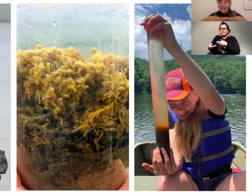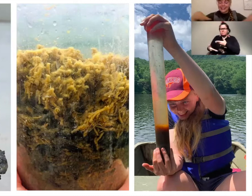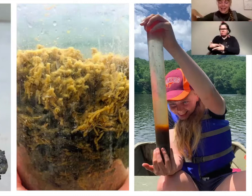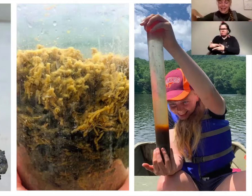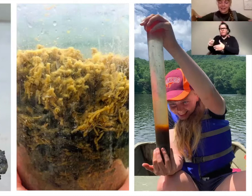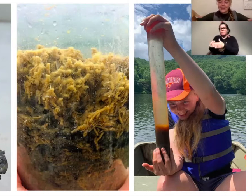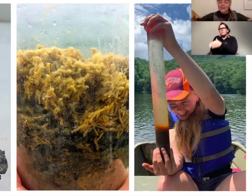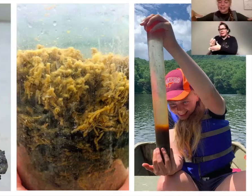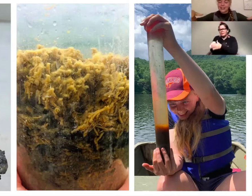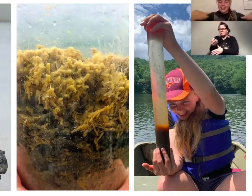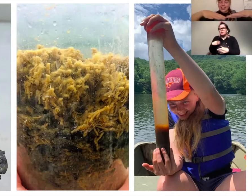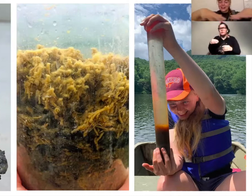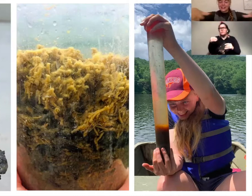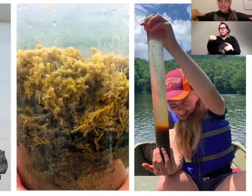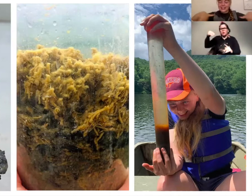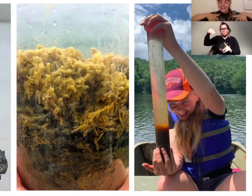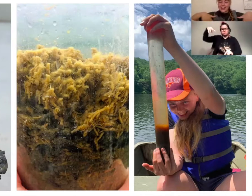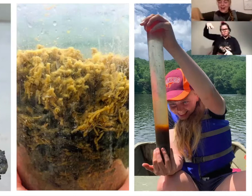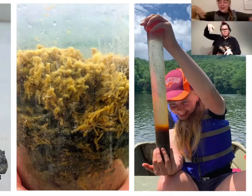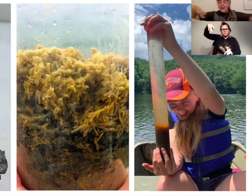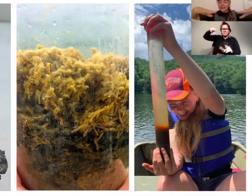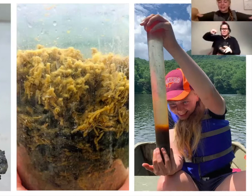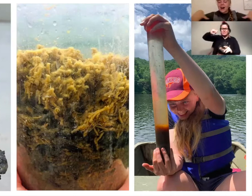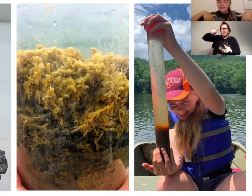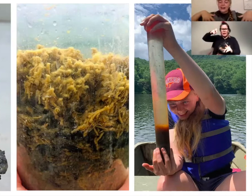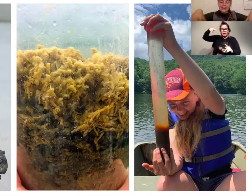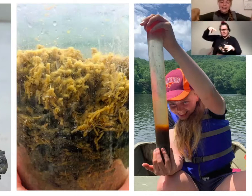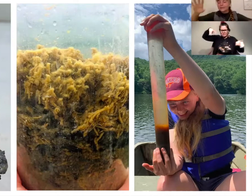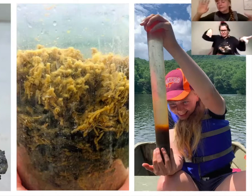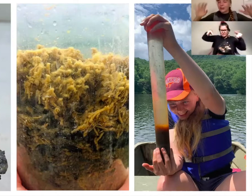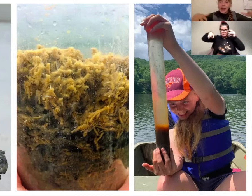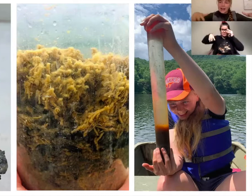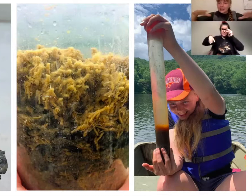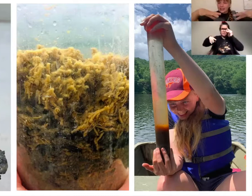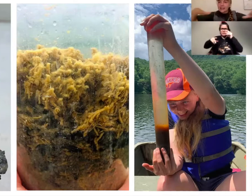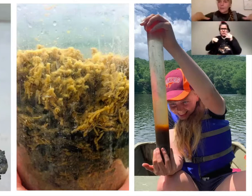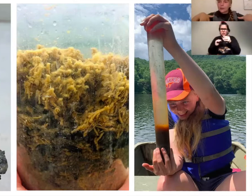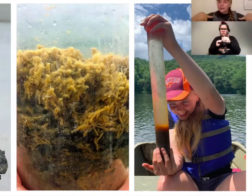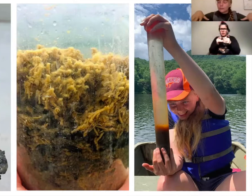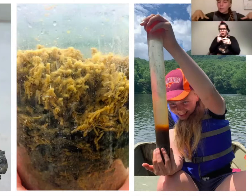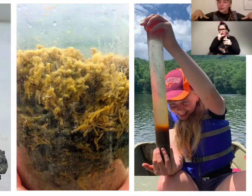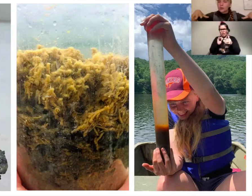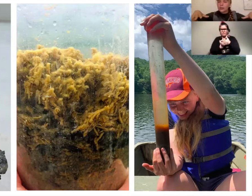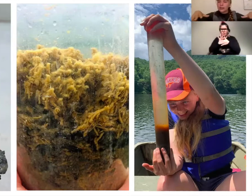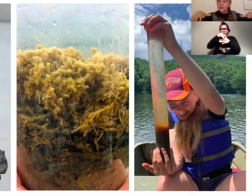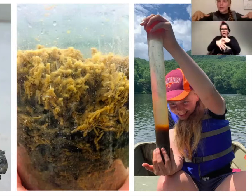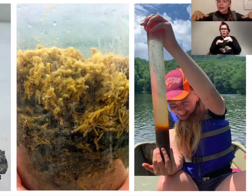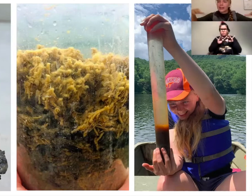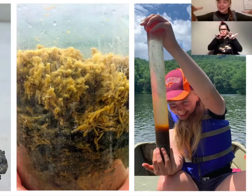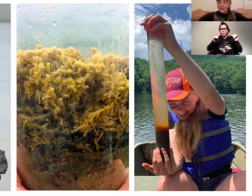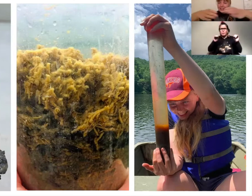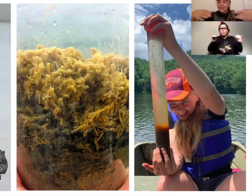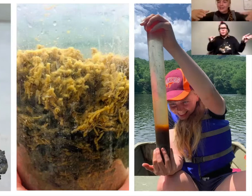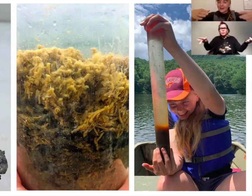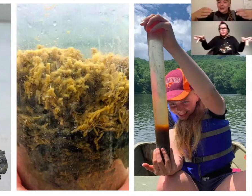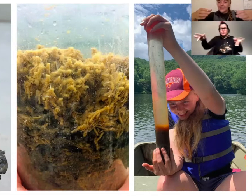at a satellite image, there's this like lava volcanic landscape with almost no plants growing until